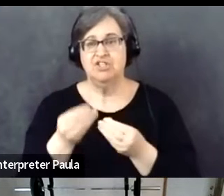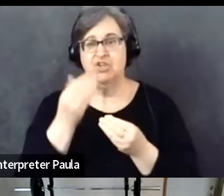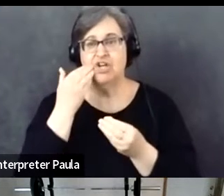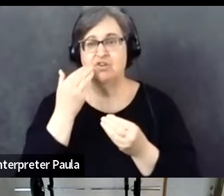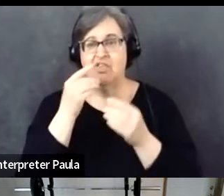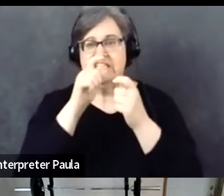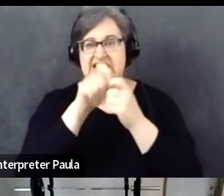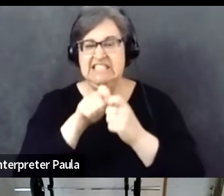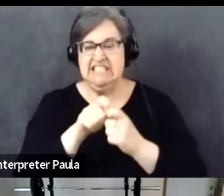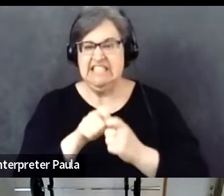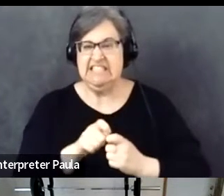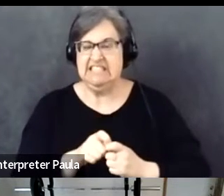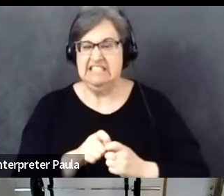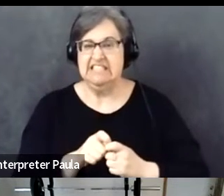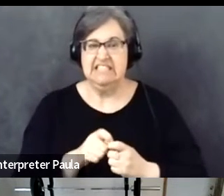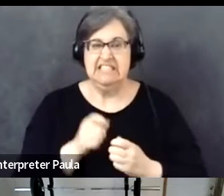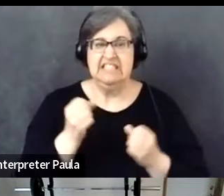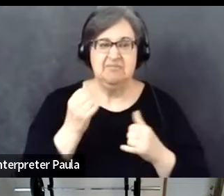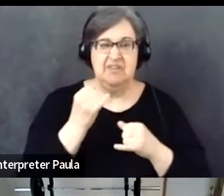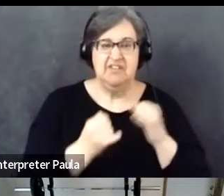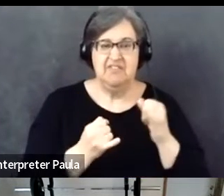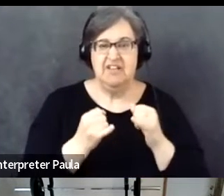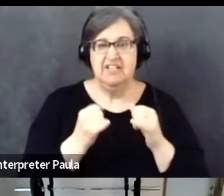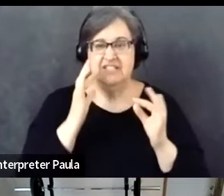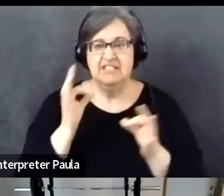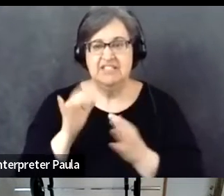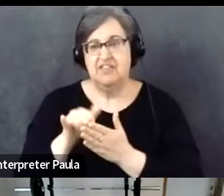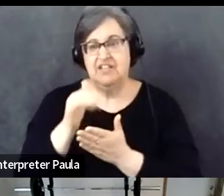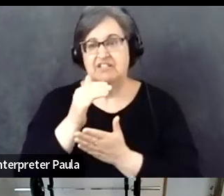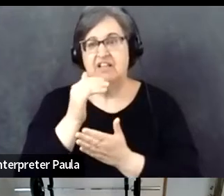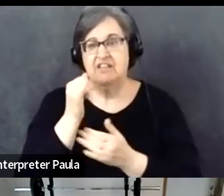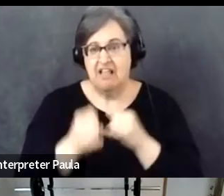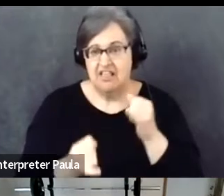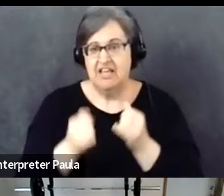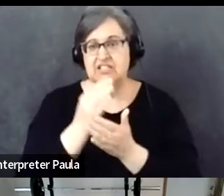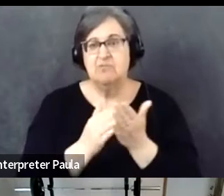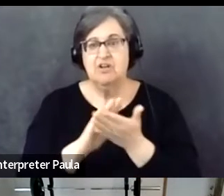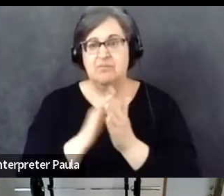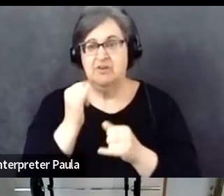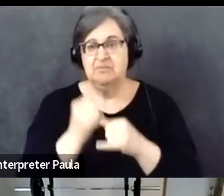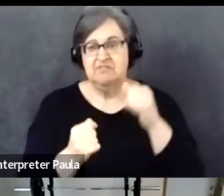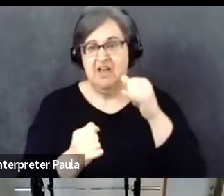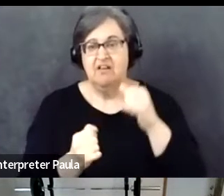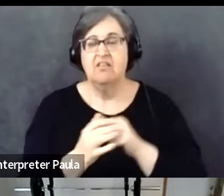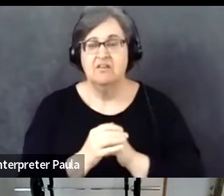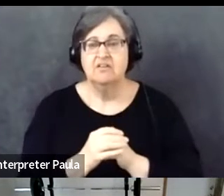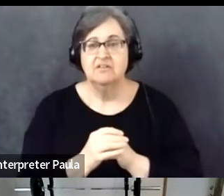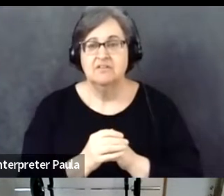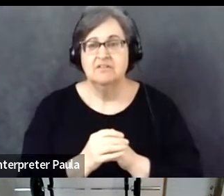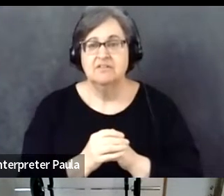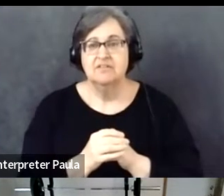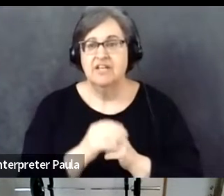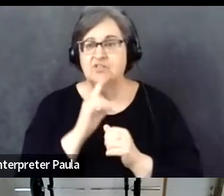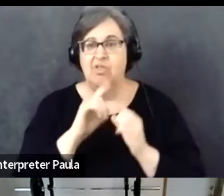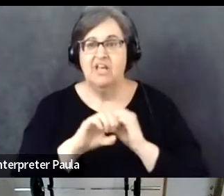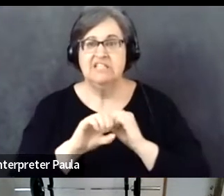of detail here and a lot of final decisions. That's usually the last part that gets finalized, and that's what usually takes that extends the